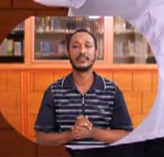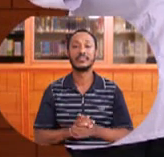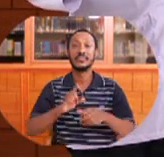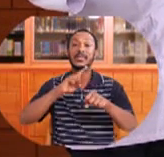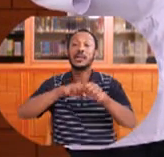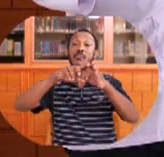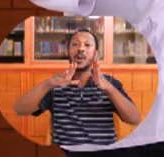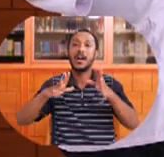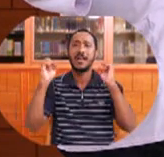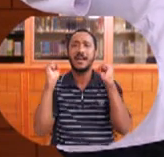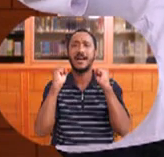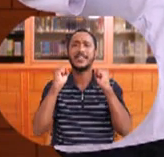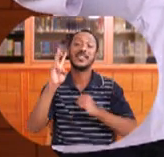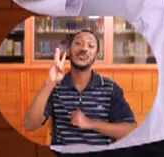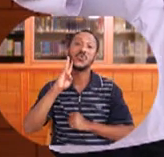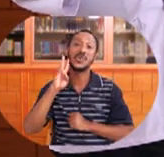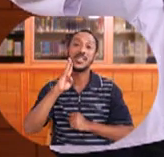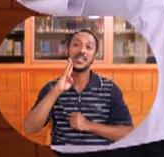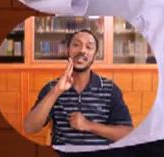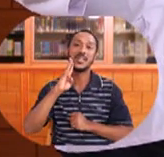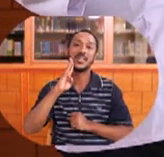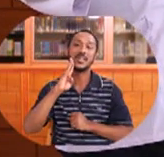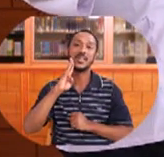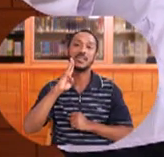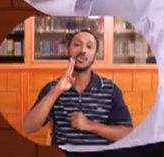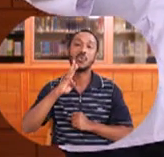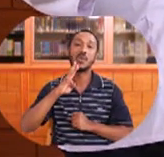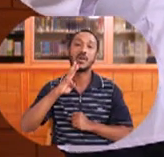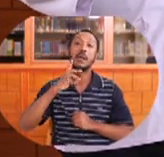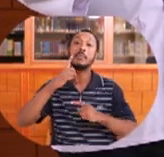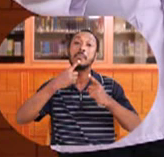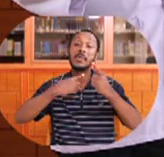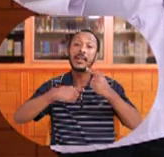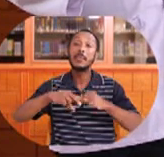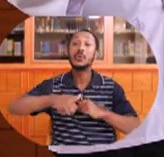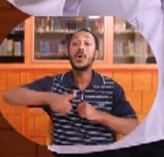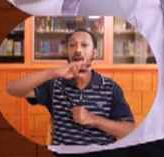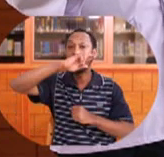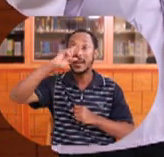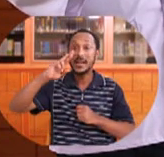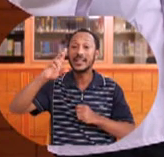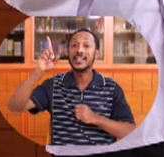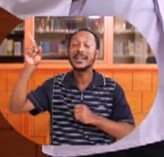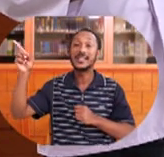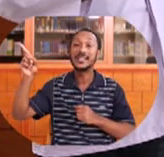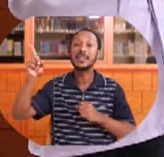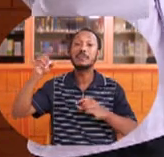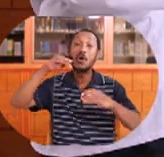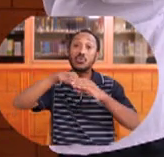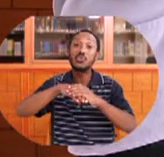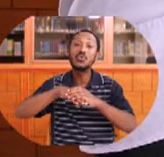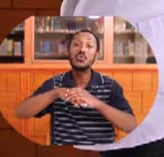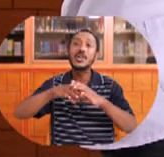Temporary hardness of water is occurred due to the presence of these chemicals dissolved in it.